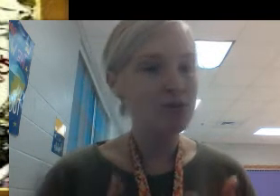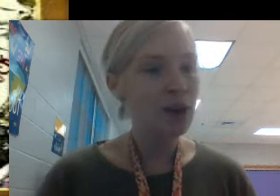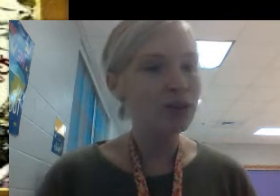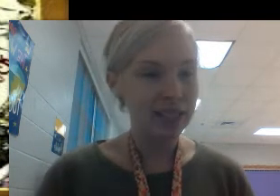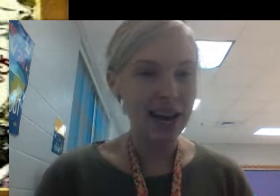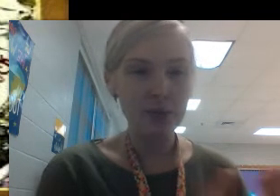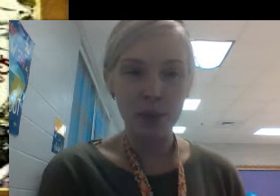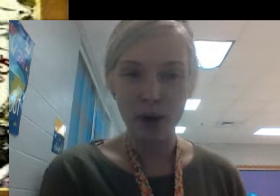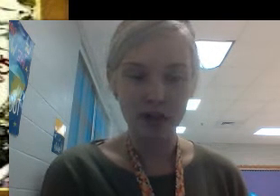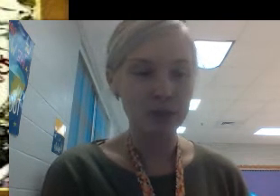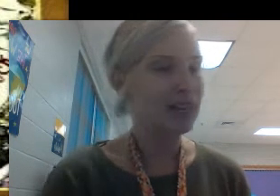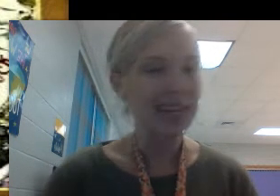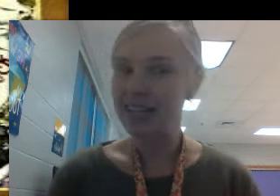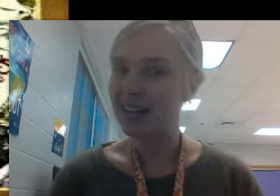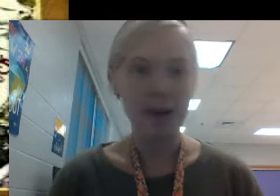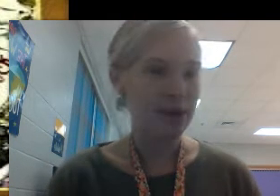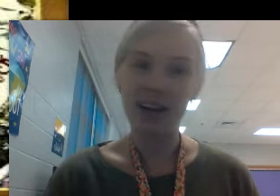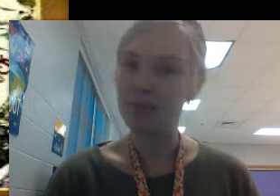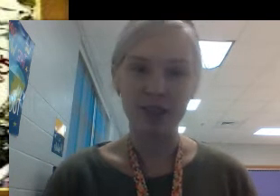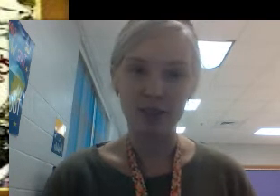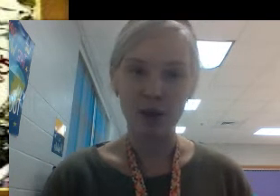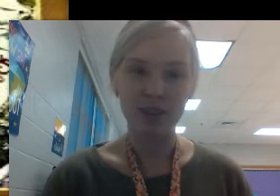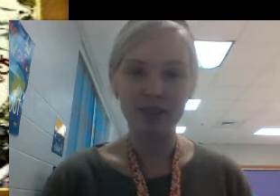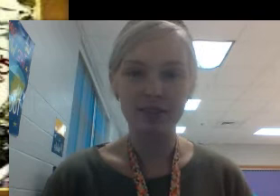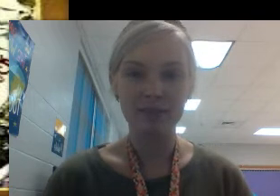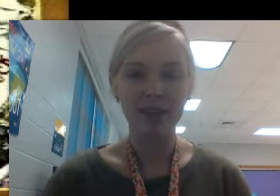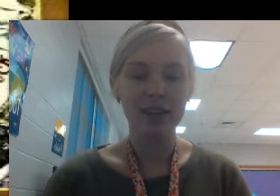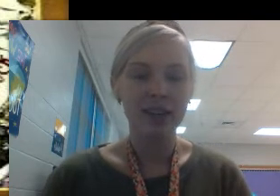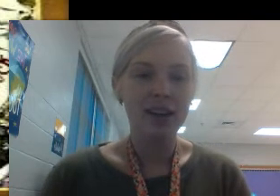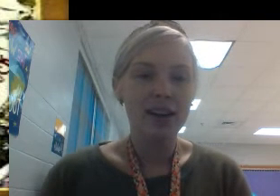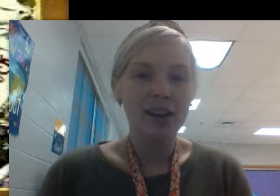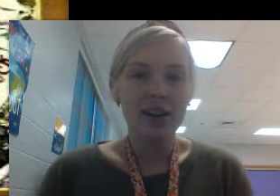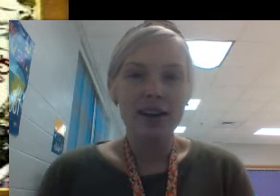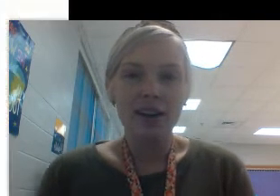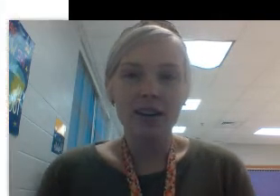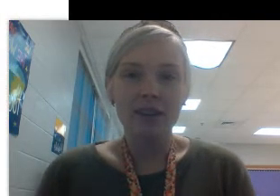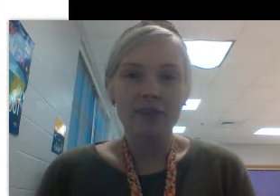He wrote down the words, but he did not make up these words.